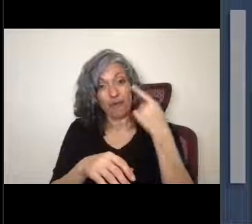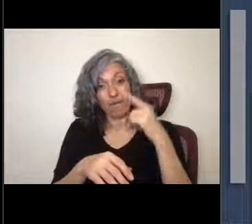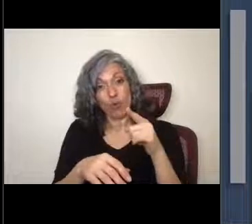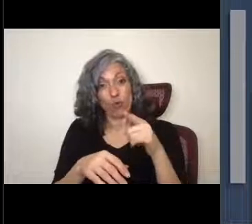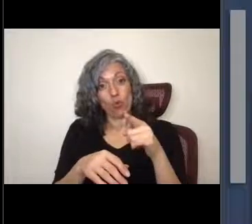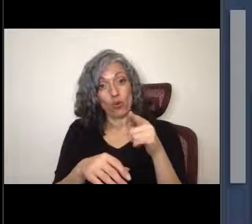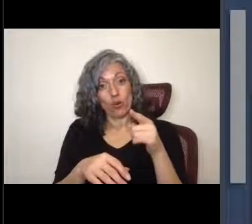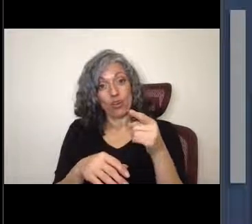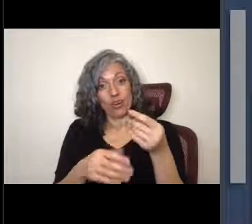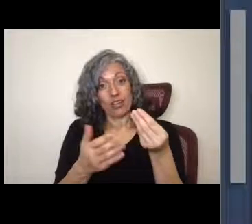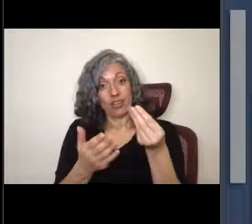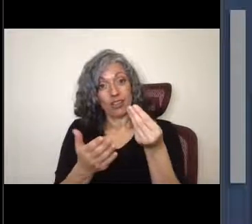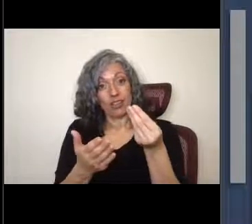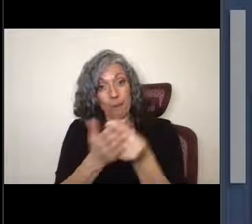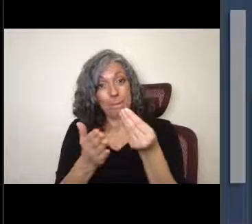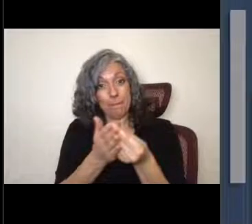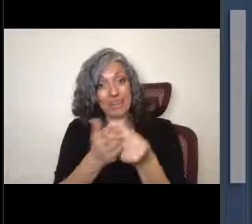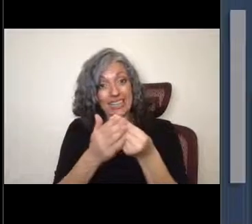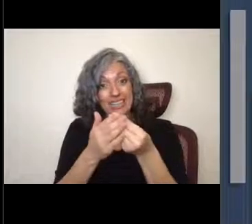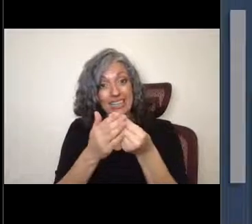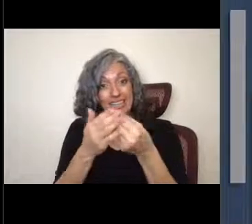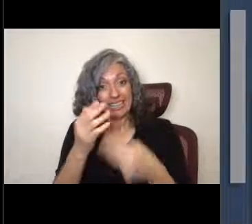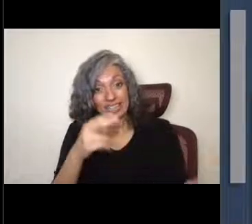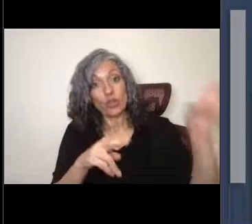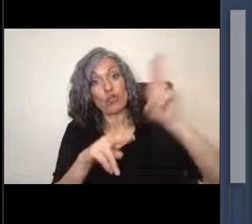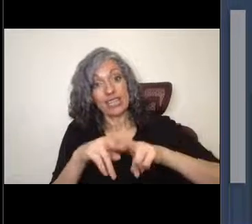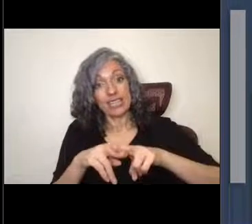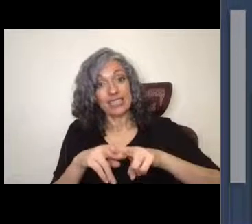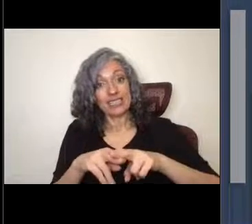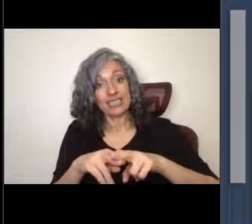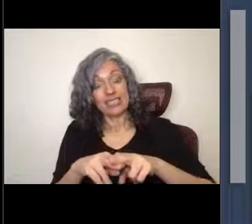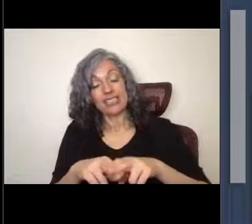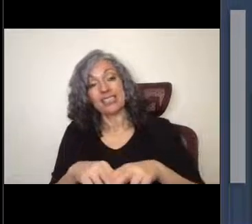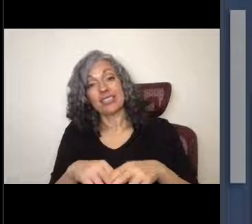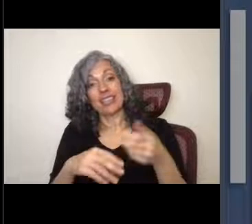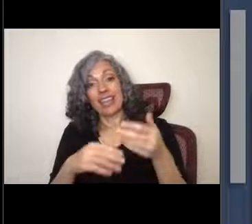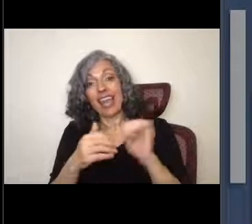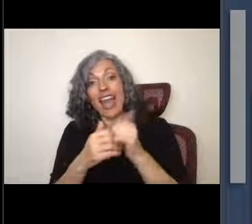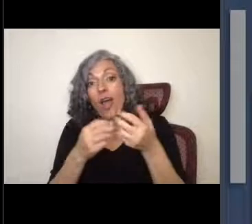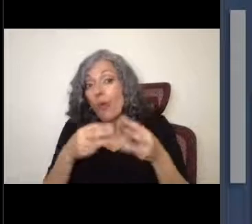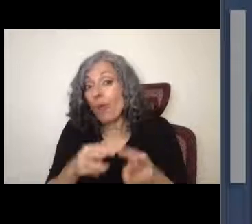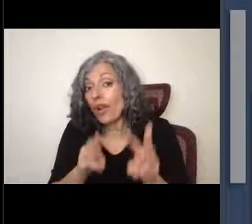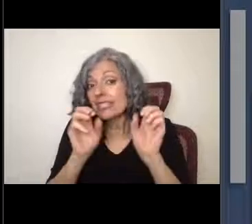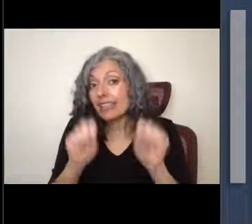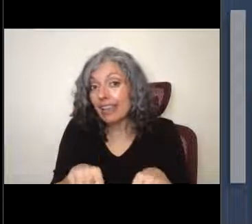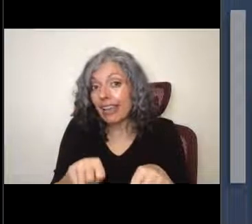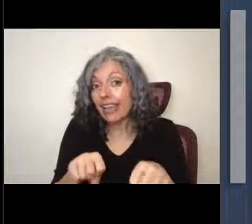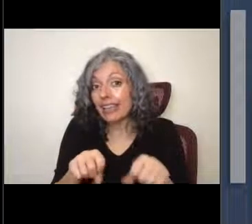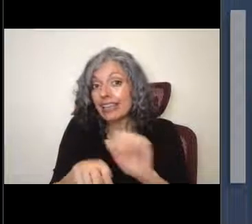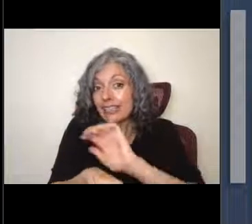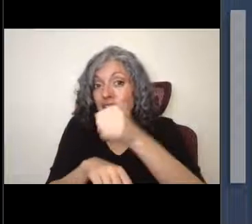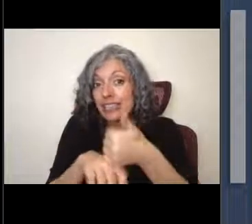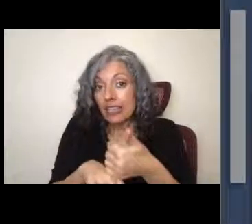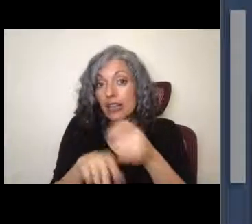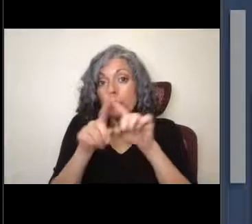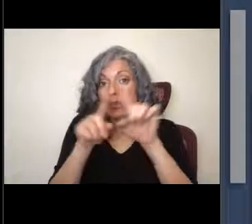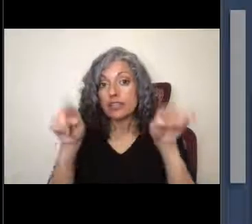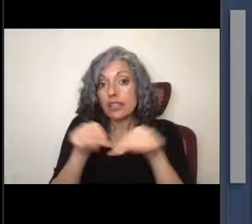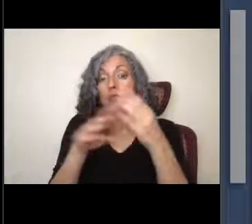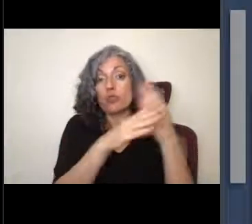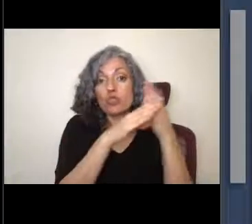I just want to make a note of that, and let's figure out how we can move forward on ways in which we can implement these protections